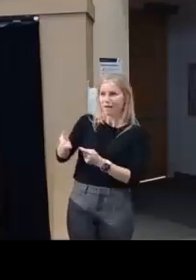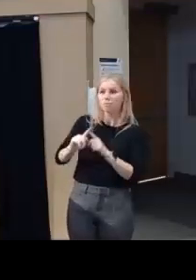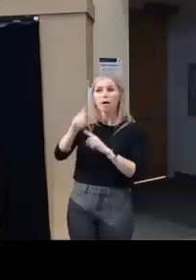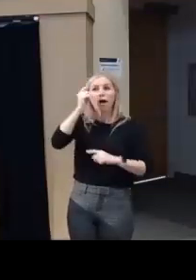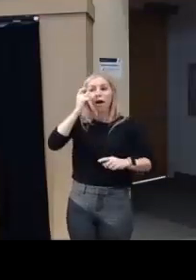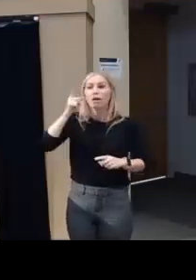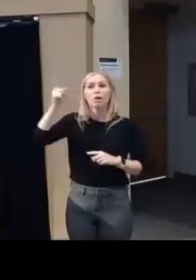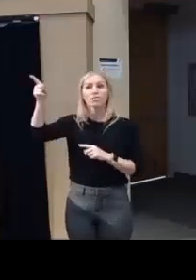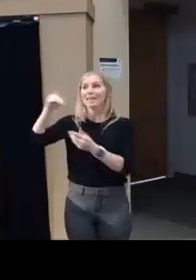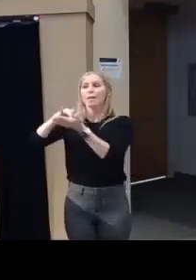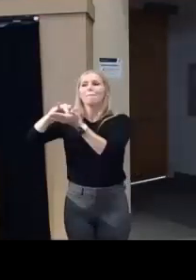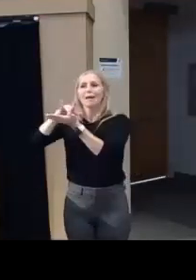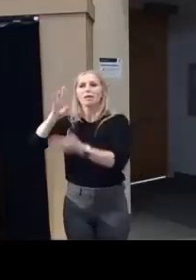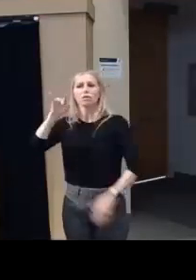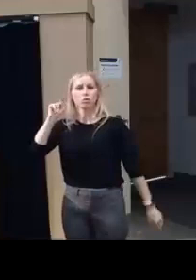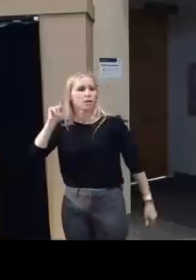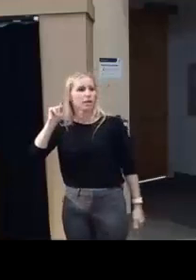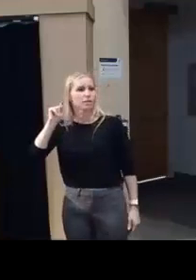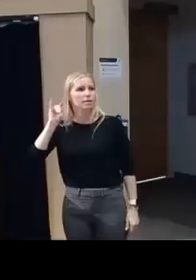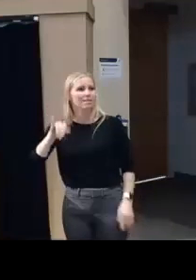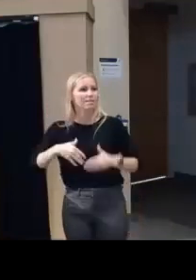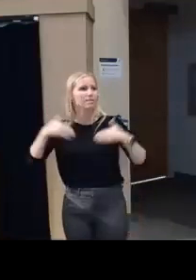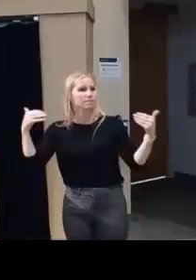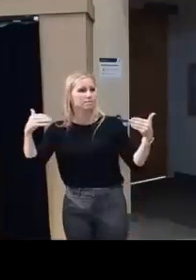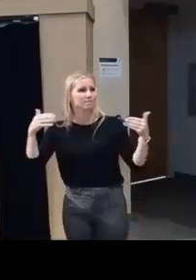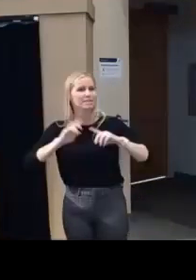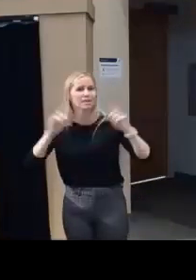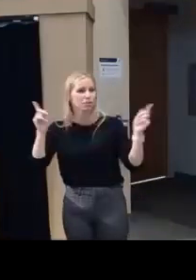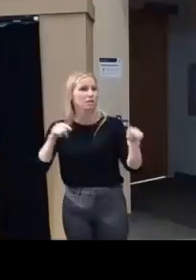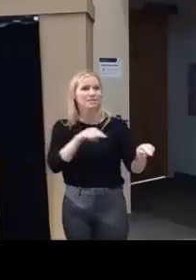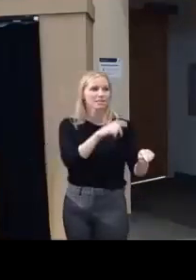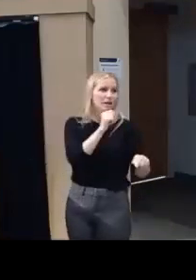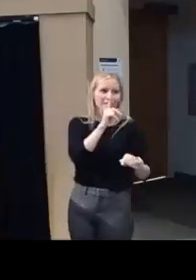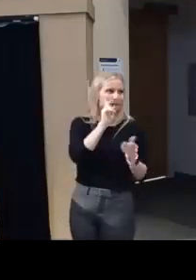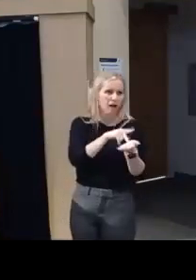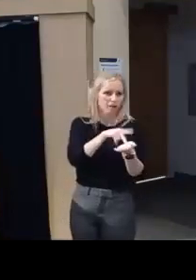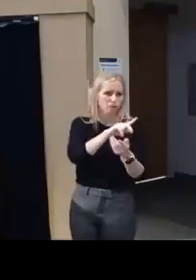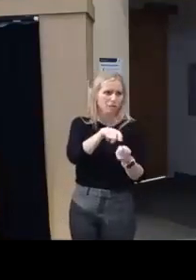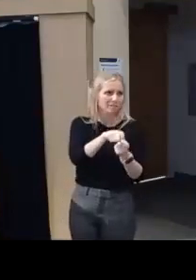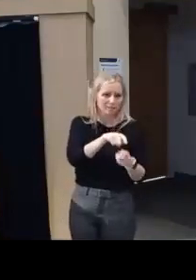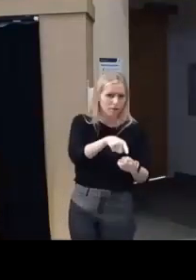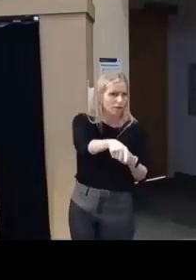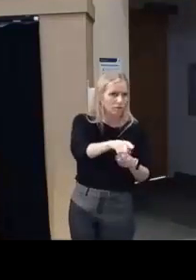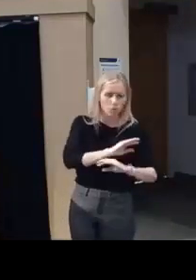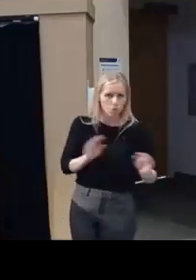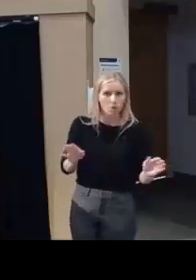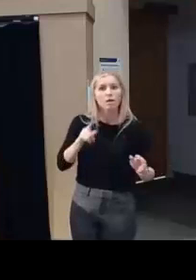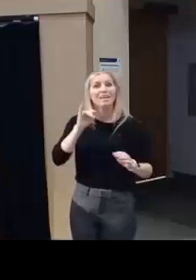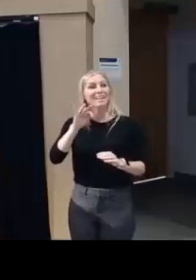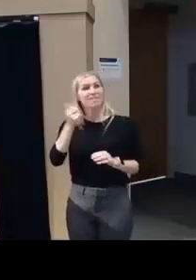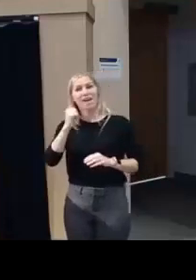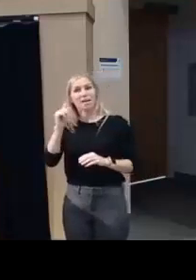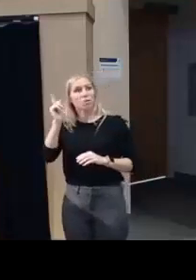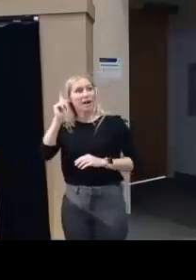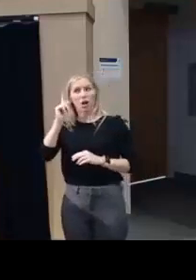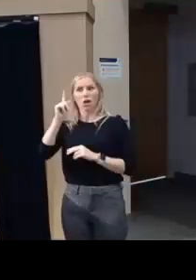unit. It is a medical unit. And for the patients who end up on this unit, if they were in anywhere else in the hospital, they'd be sitting